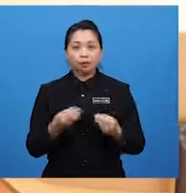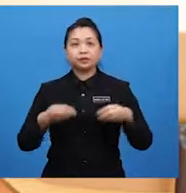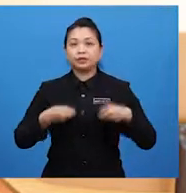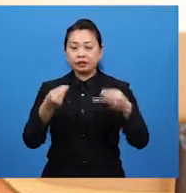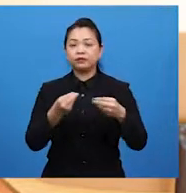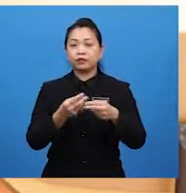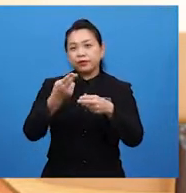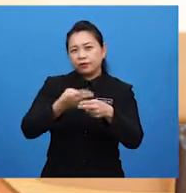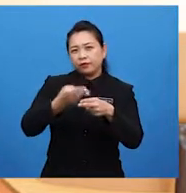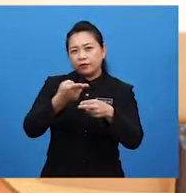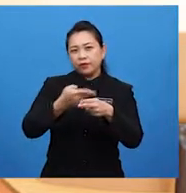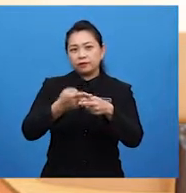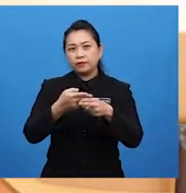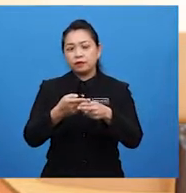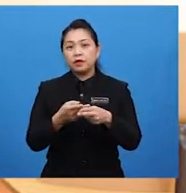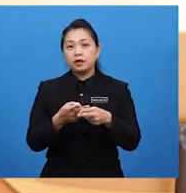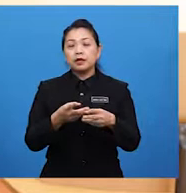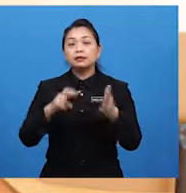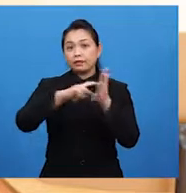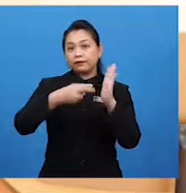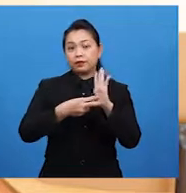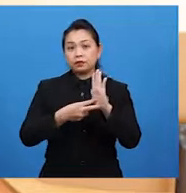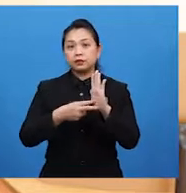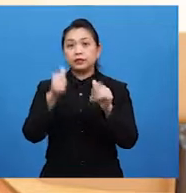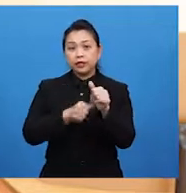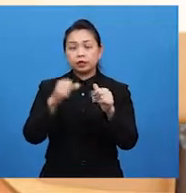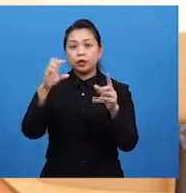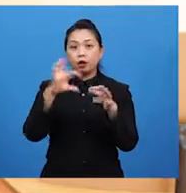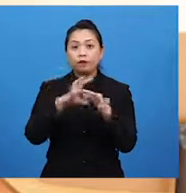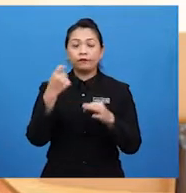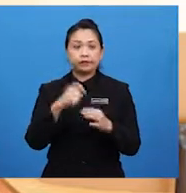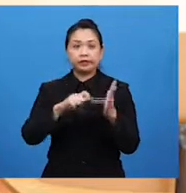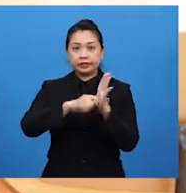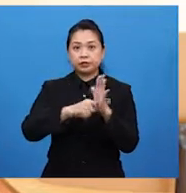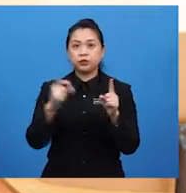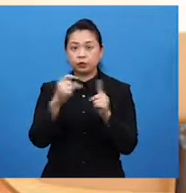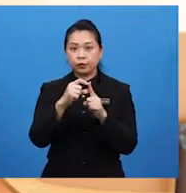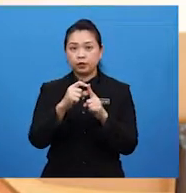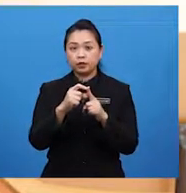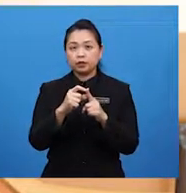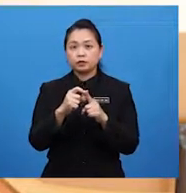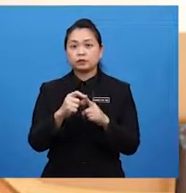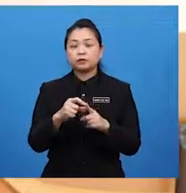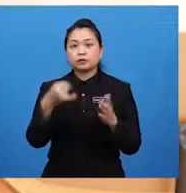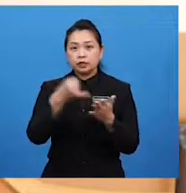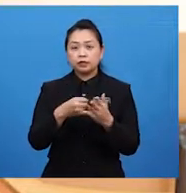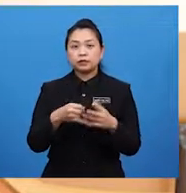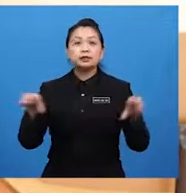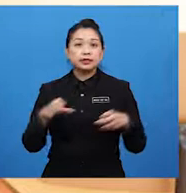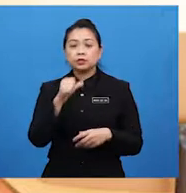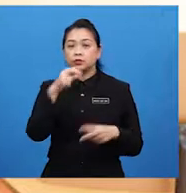brief definition for each of the key words. It does not have to be a